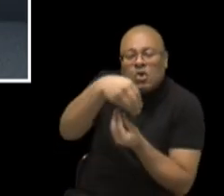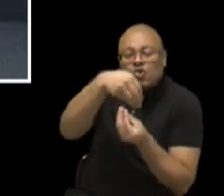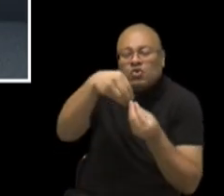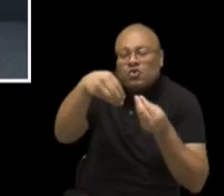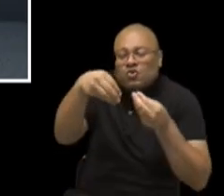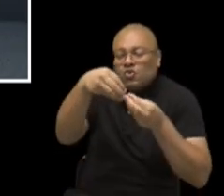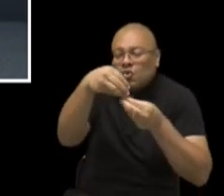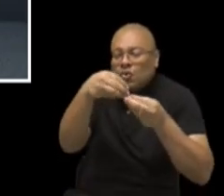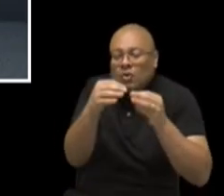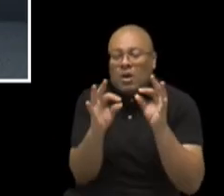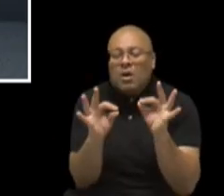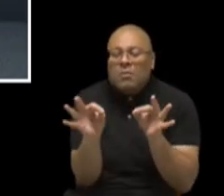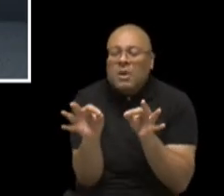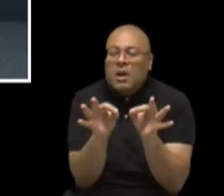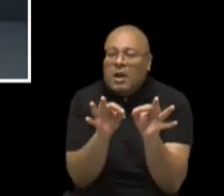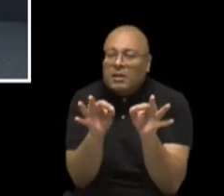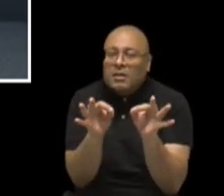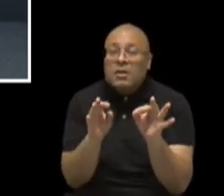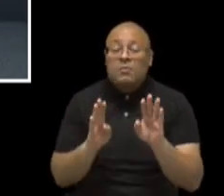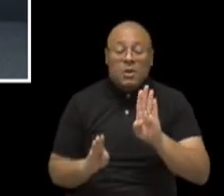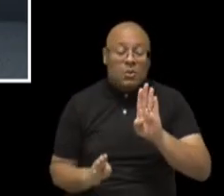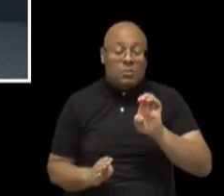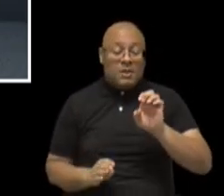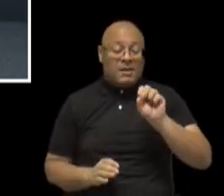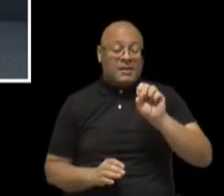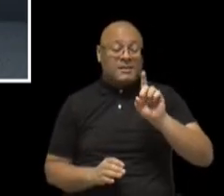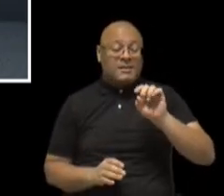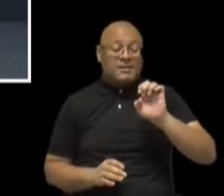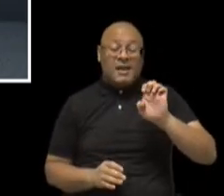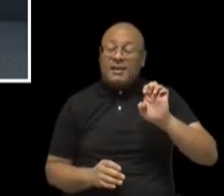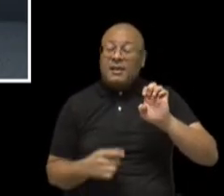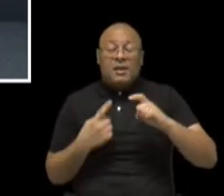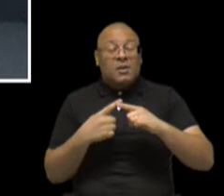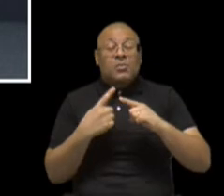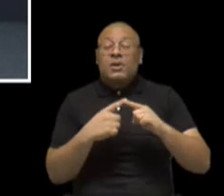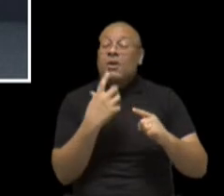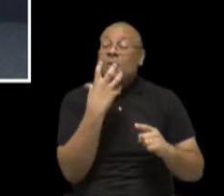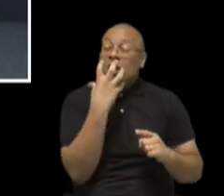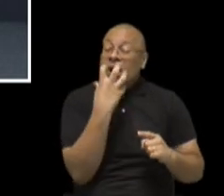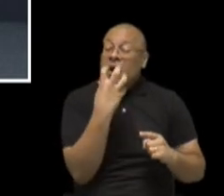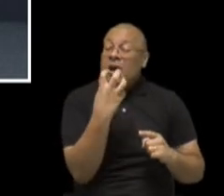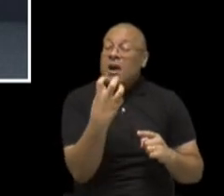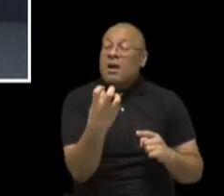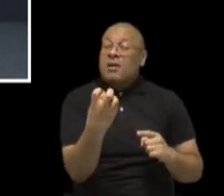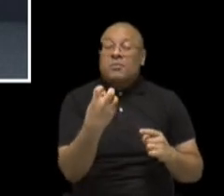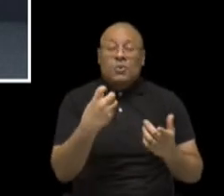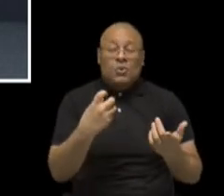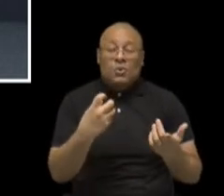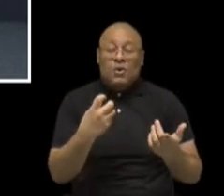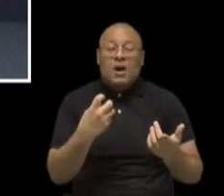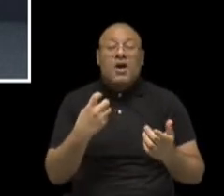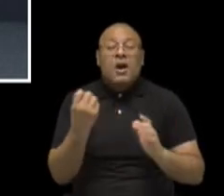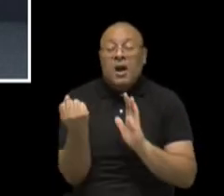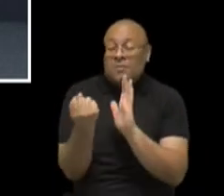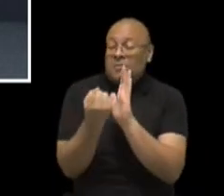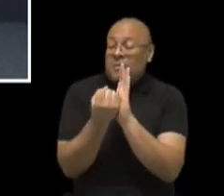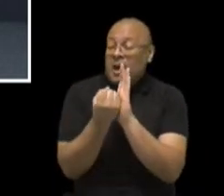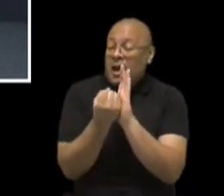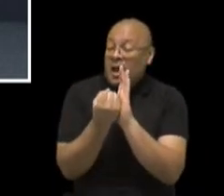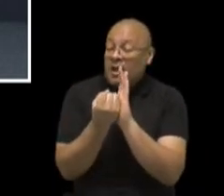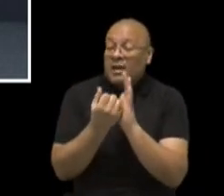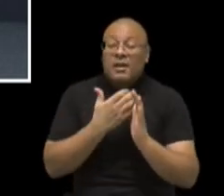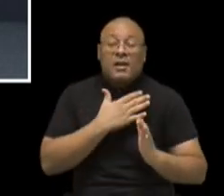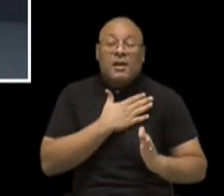main side. My B side would probably be the passion for flea markets on Sunday morning, putting on my alarm clock at